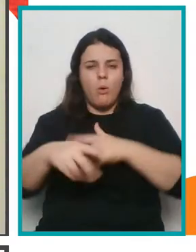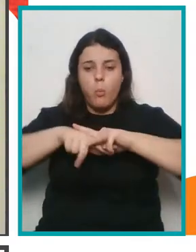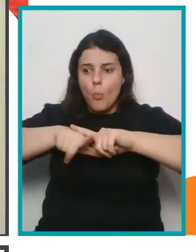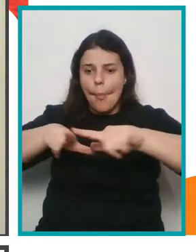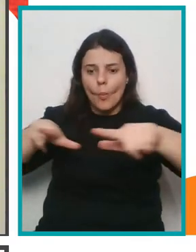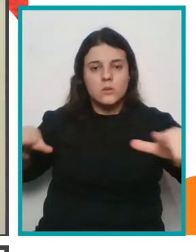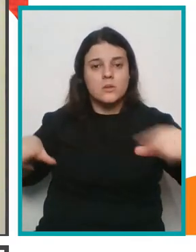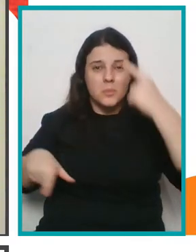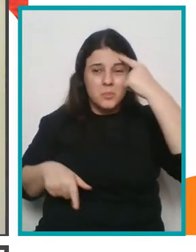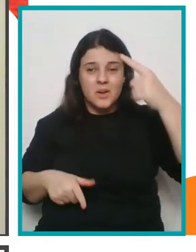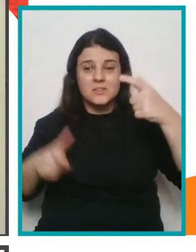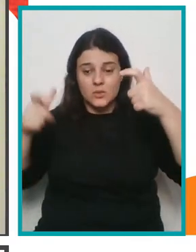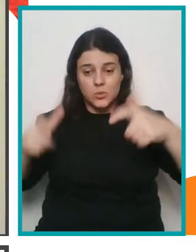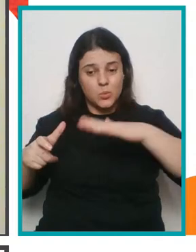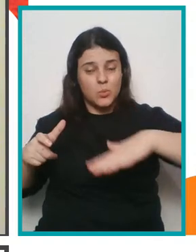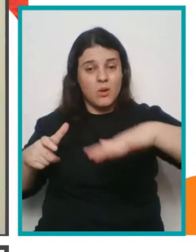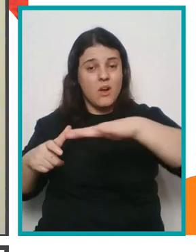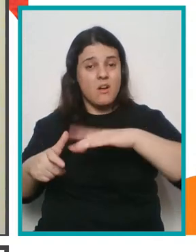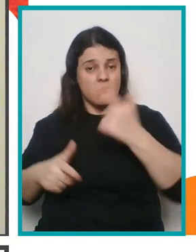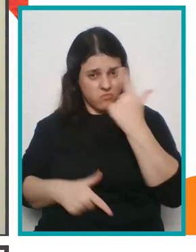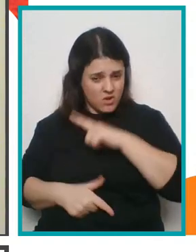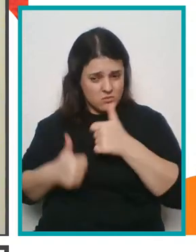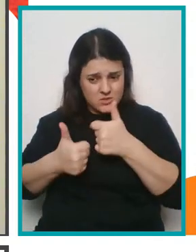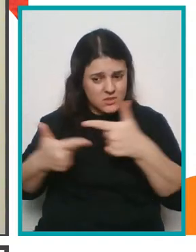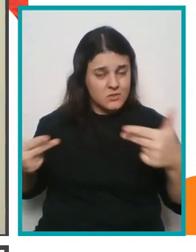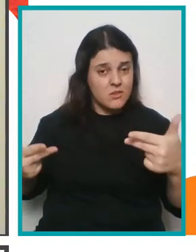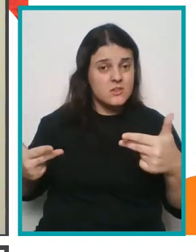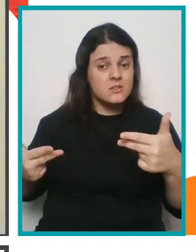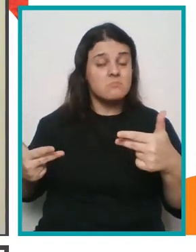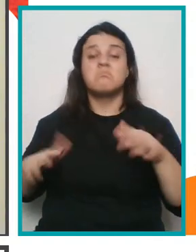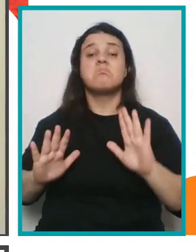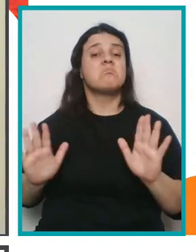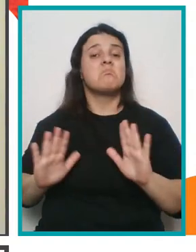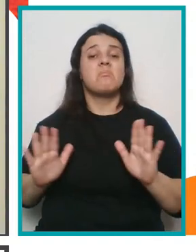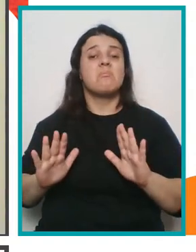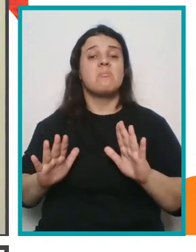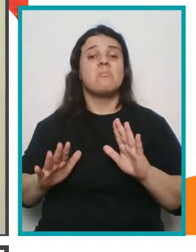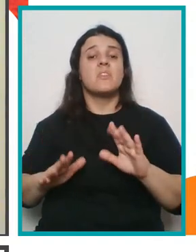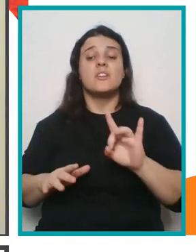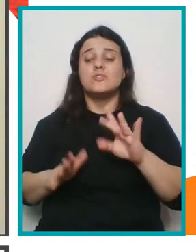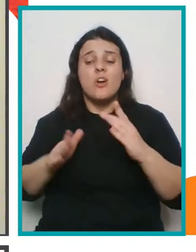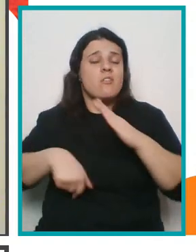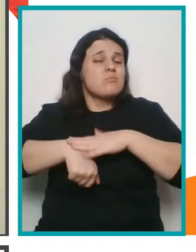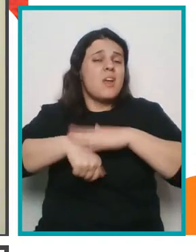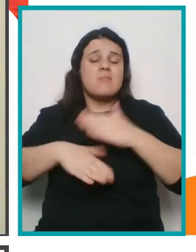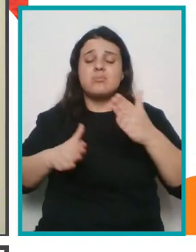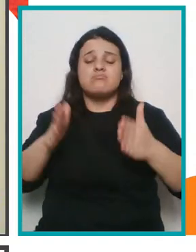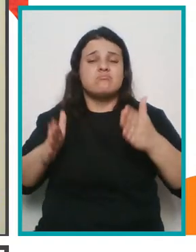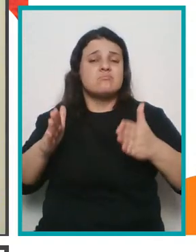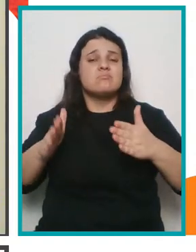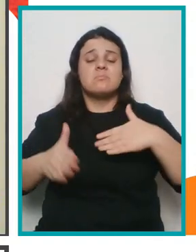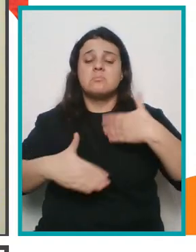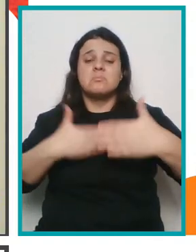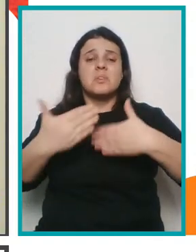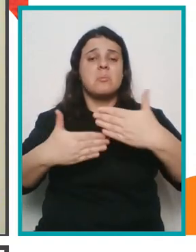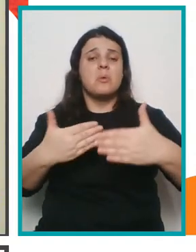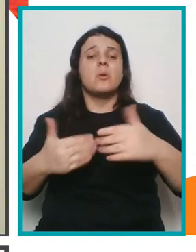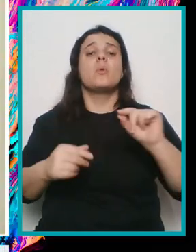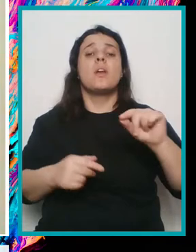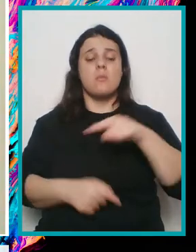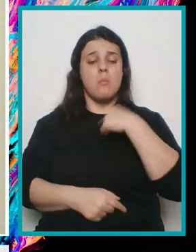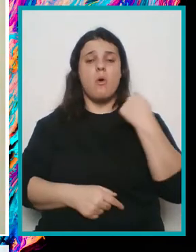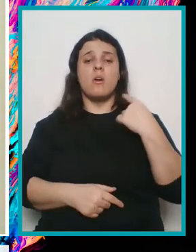leave your grandchildren? That is where we need to respect the indigenous people. We need to bring them to